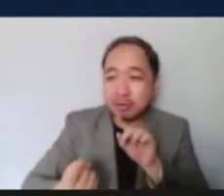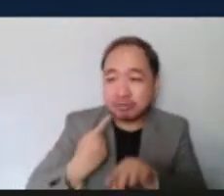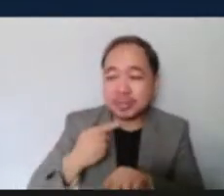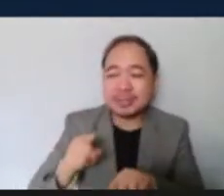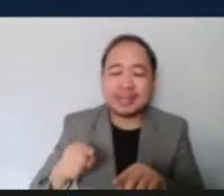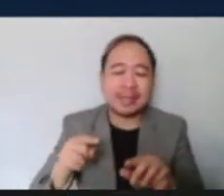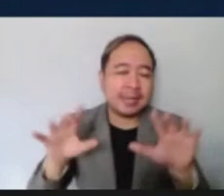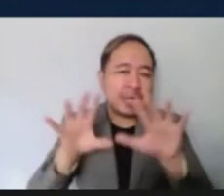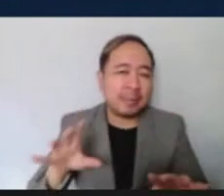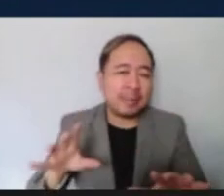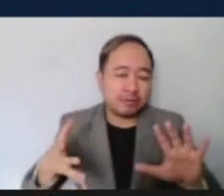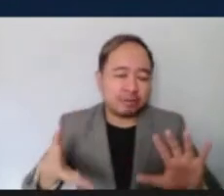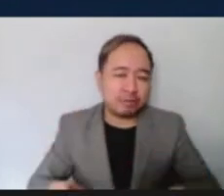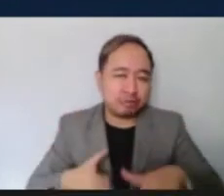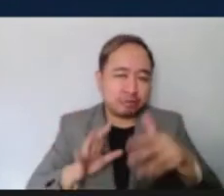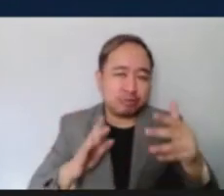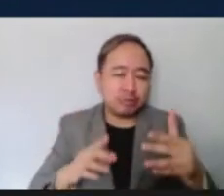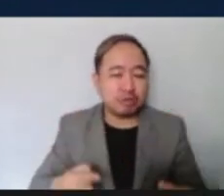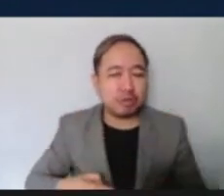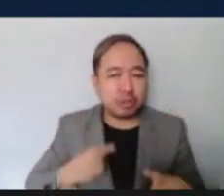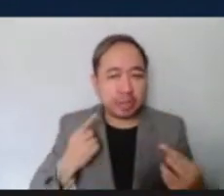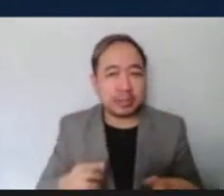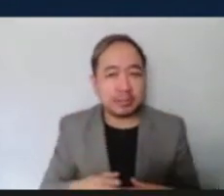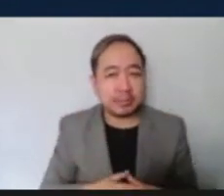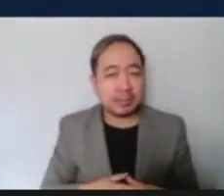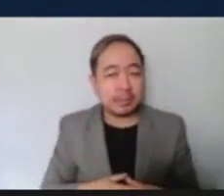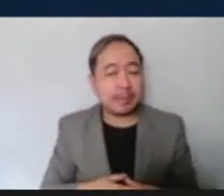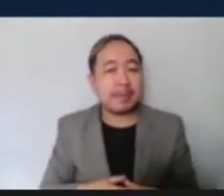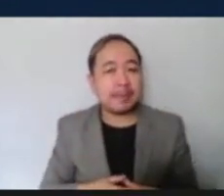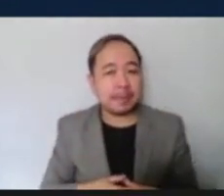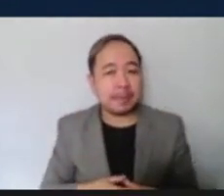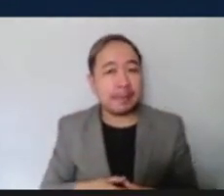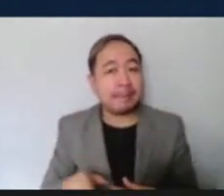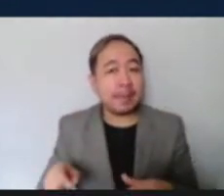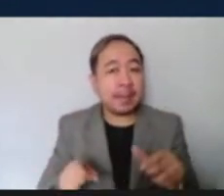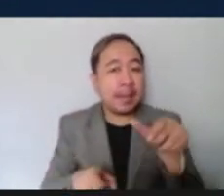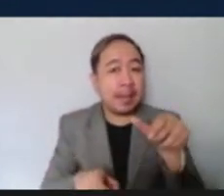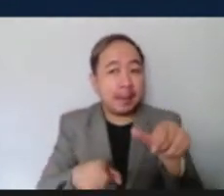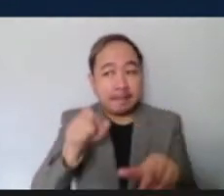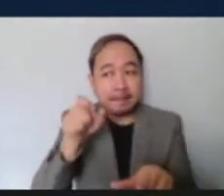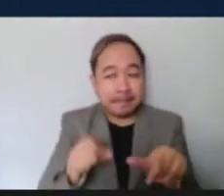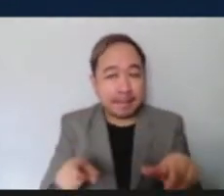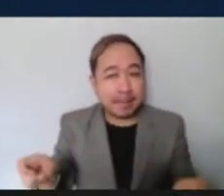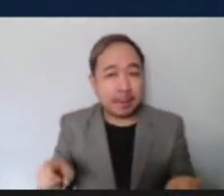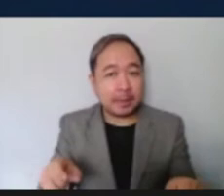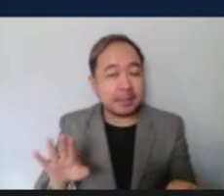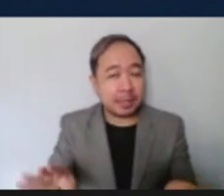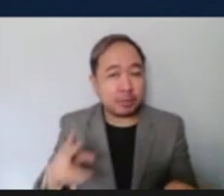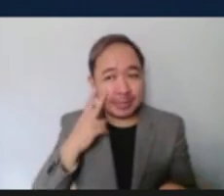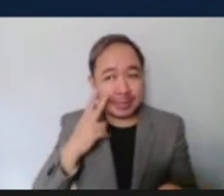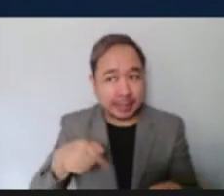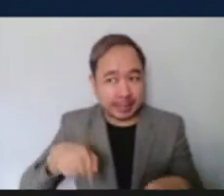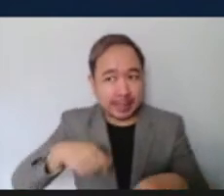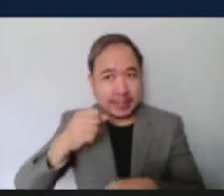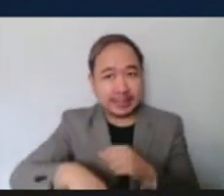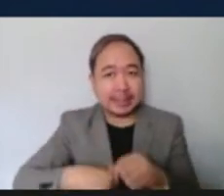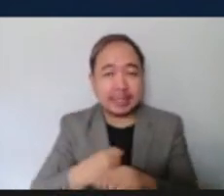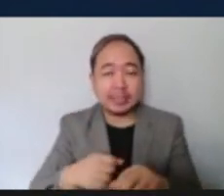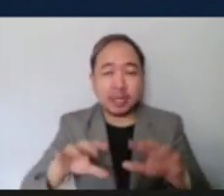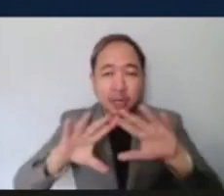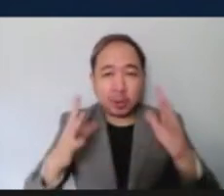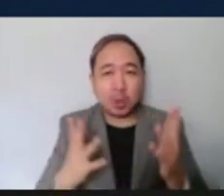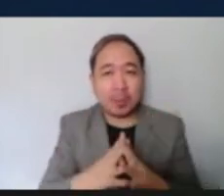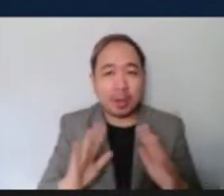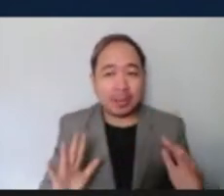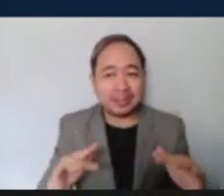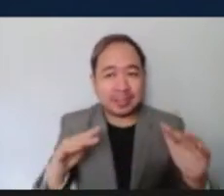the people's Charter for an eco-social world is a clear example of this the people's Charter comes from this year's people Global Summit which was